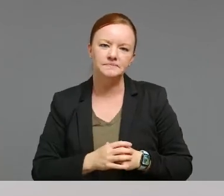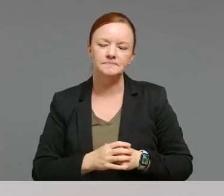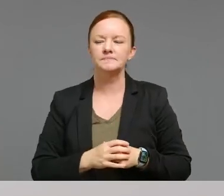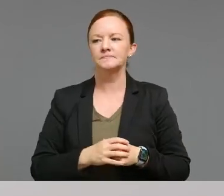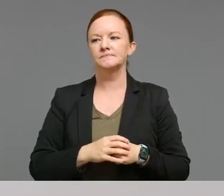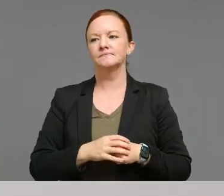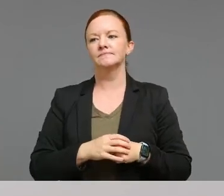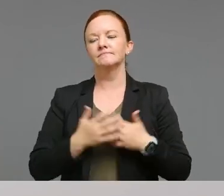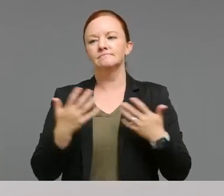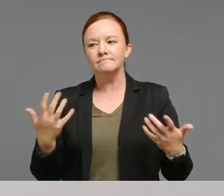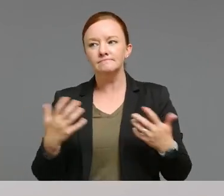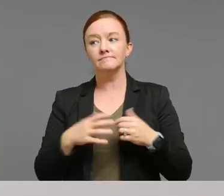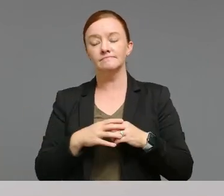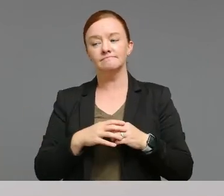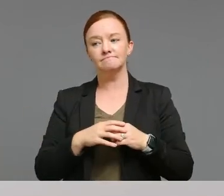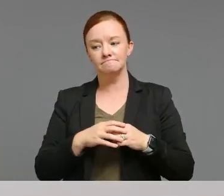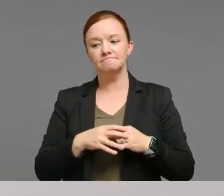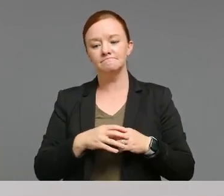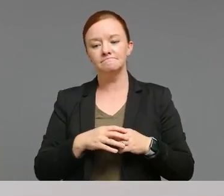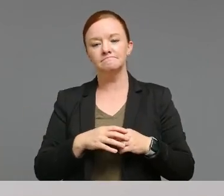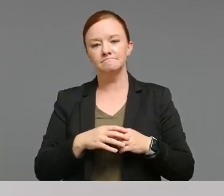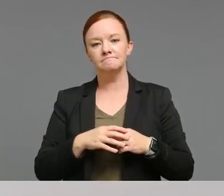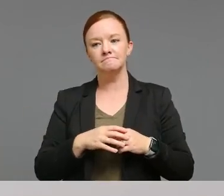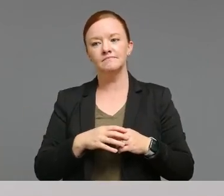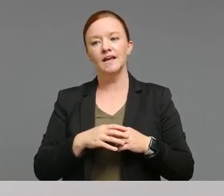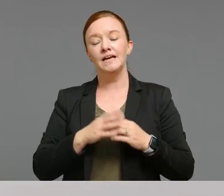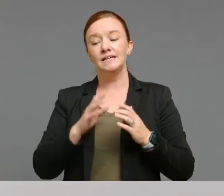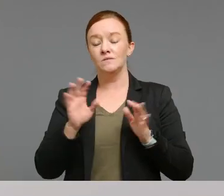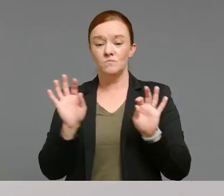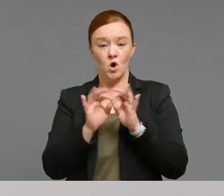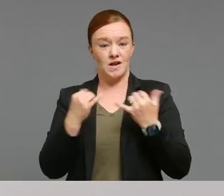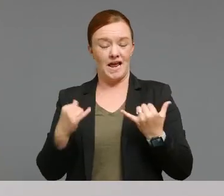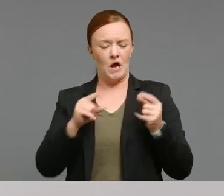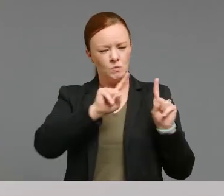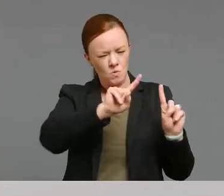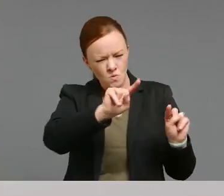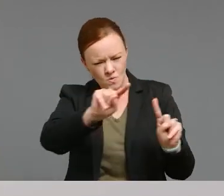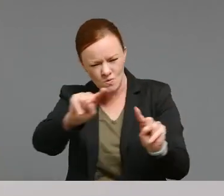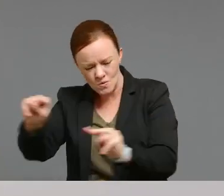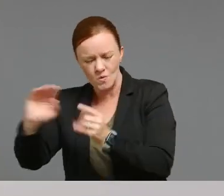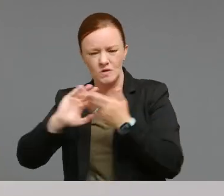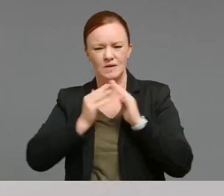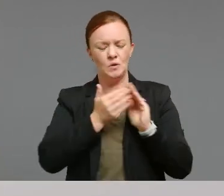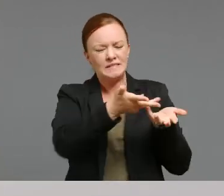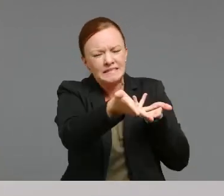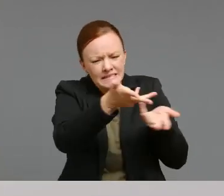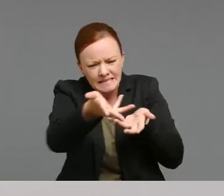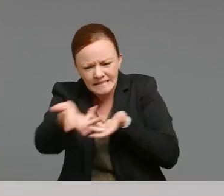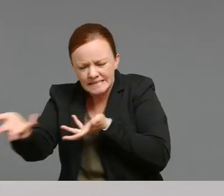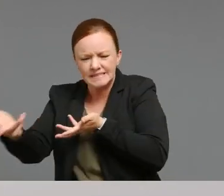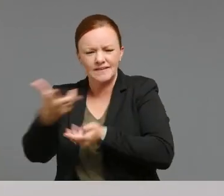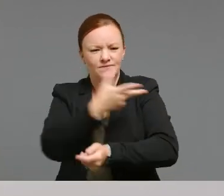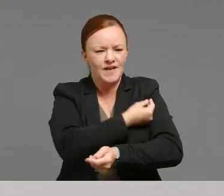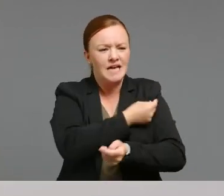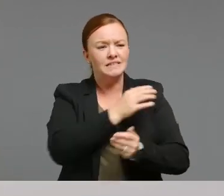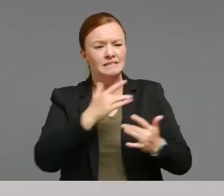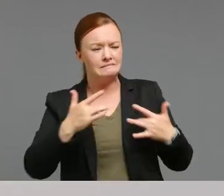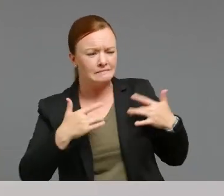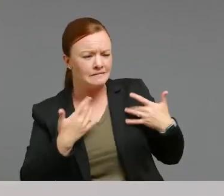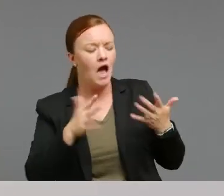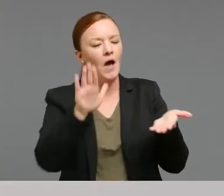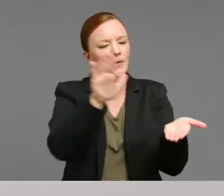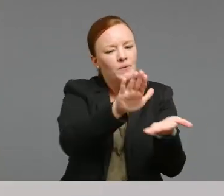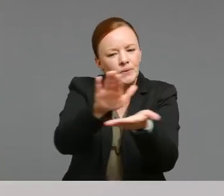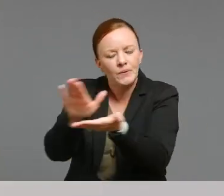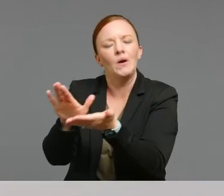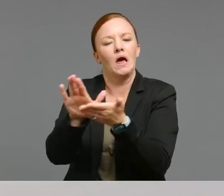So it's really working on getting into those communities, talking to people about the vaccine, and increasing those vaccination rates so that